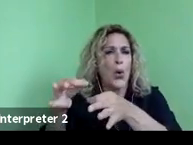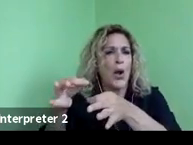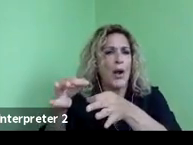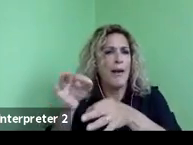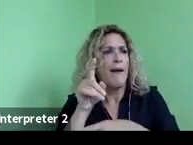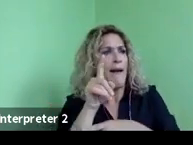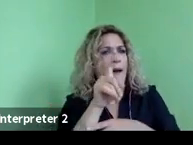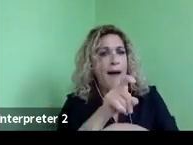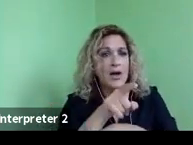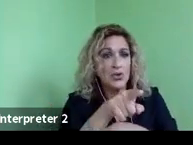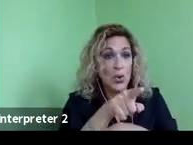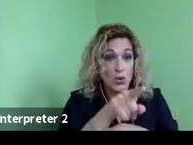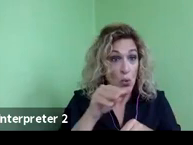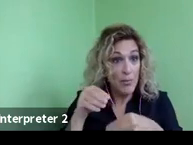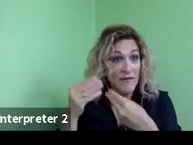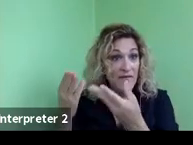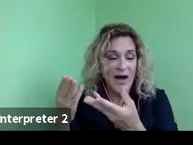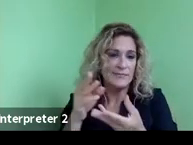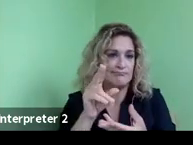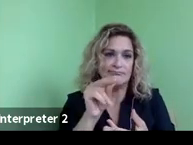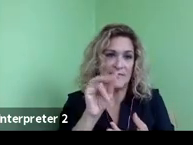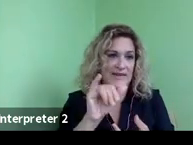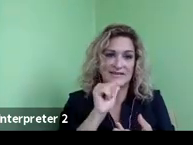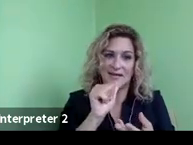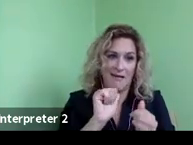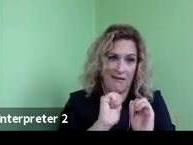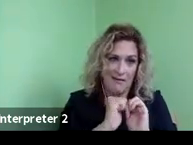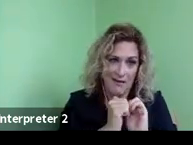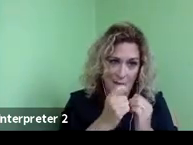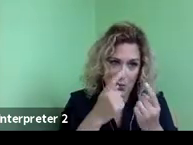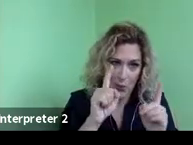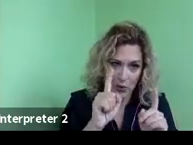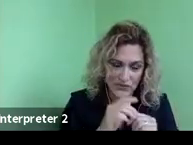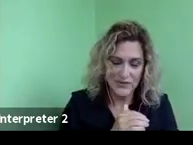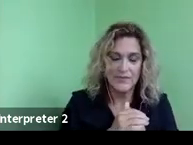how it works. So important to be clear on that.